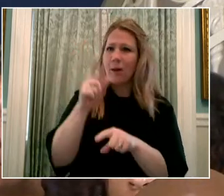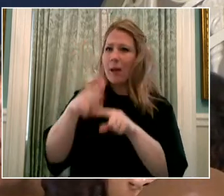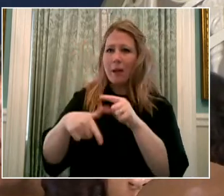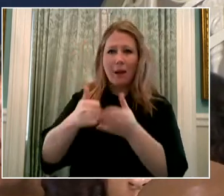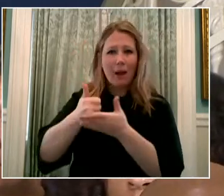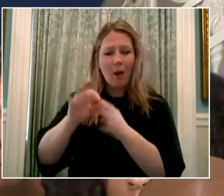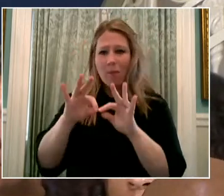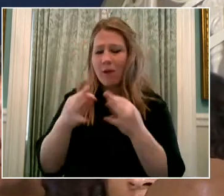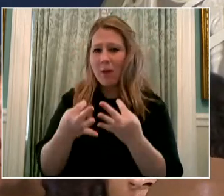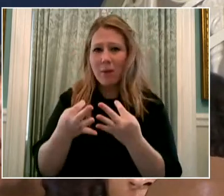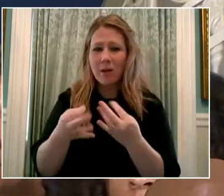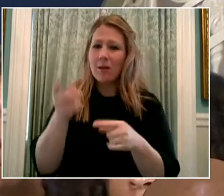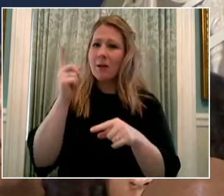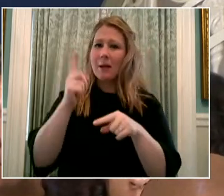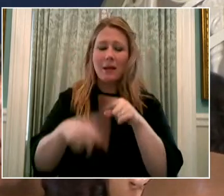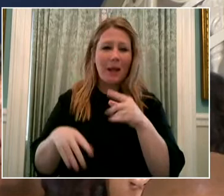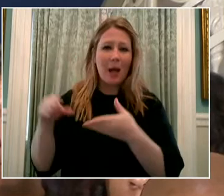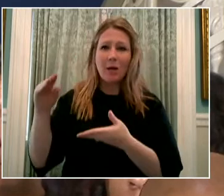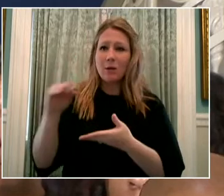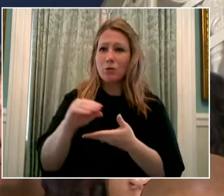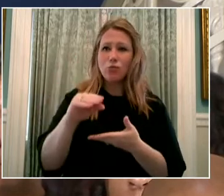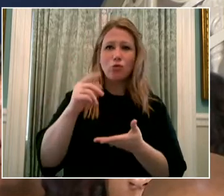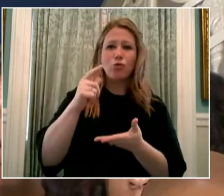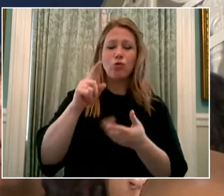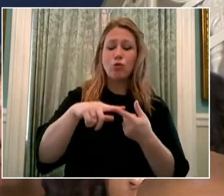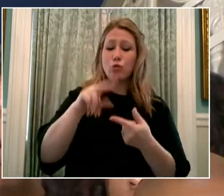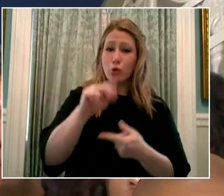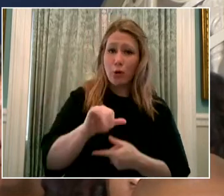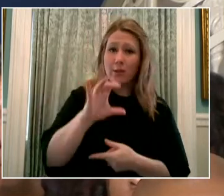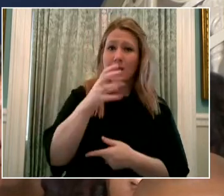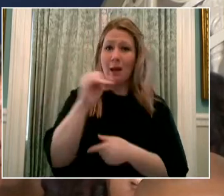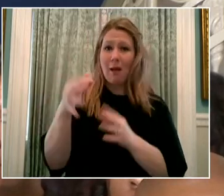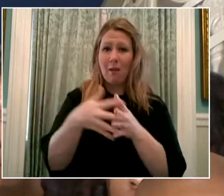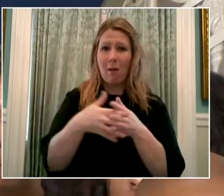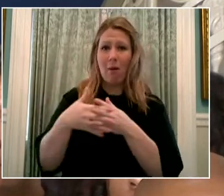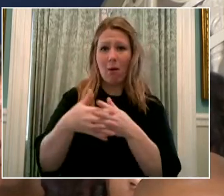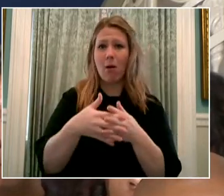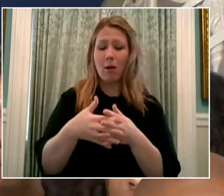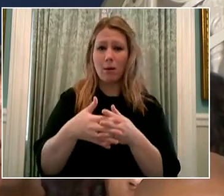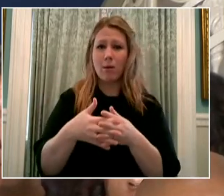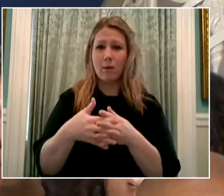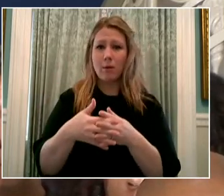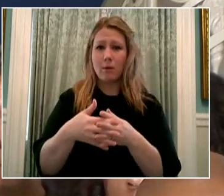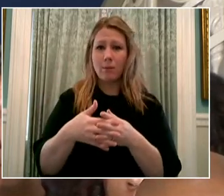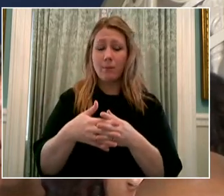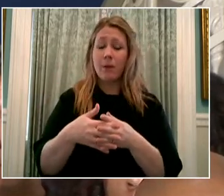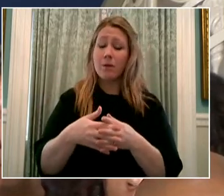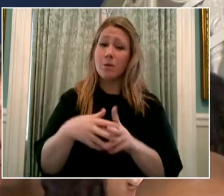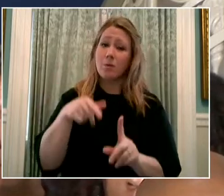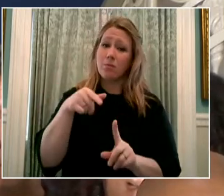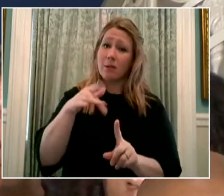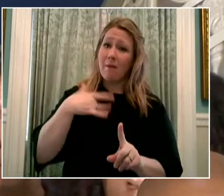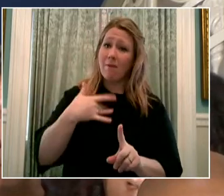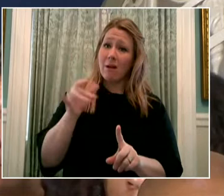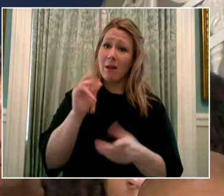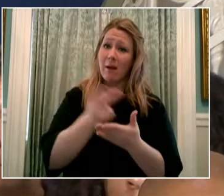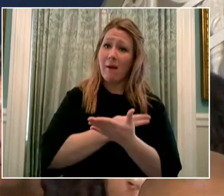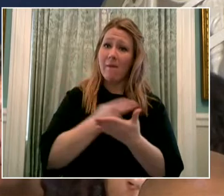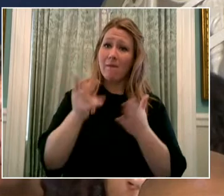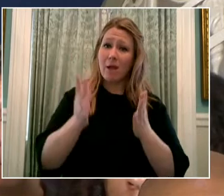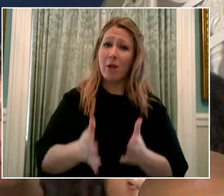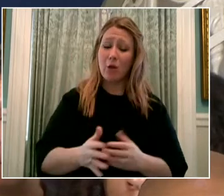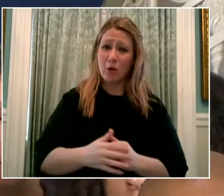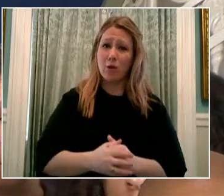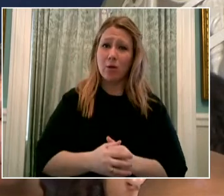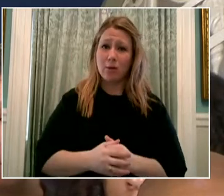city and to the United States. And they feel that they are failing as parents